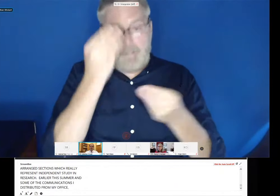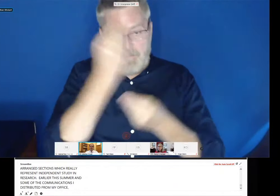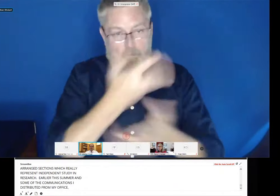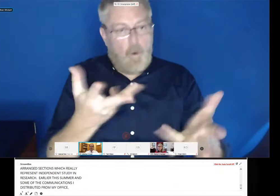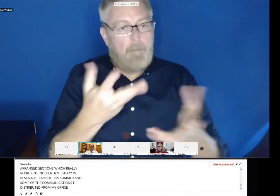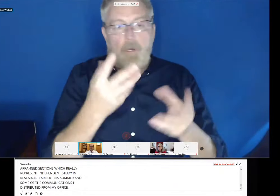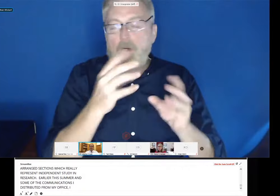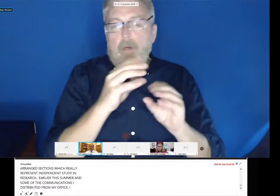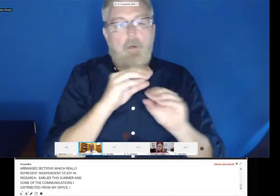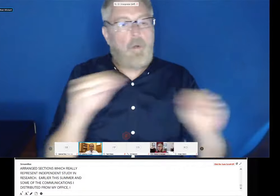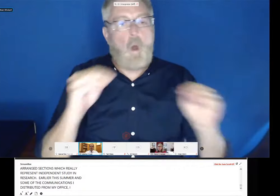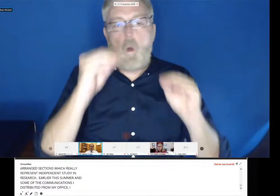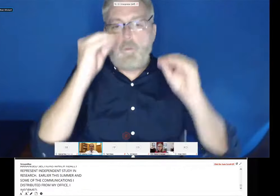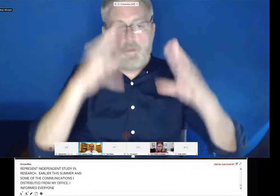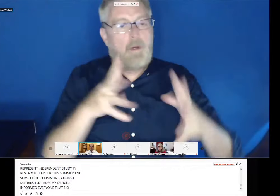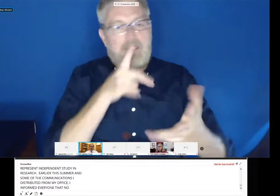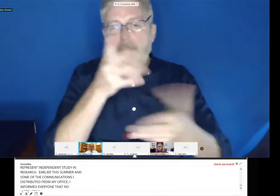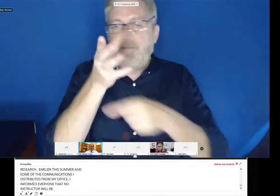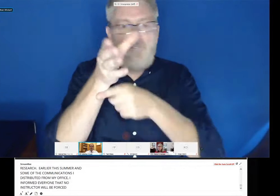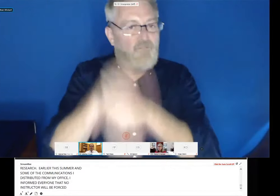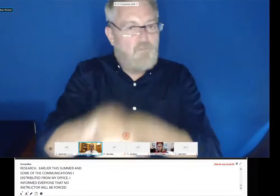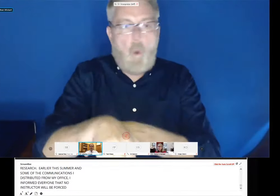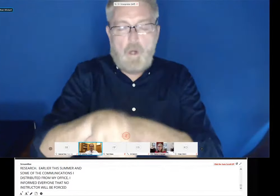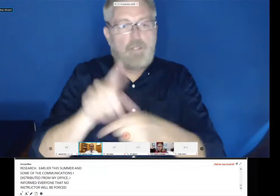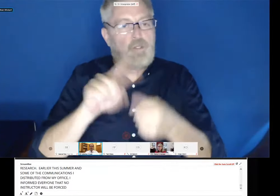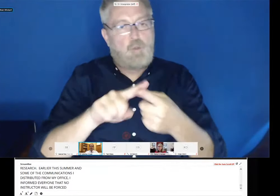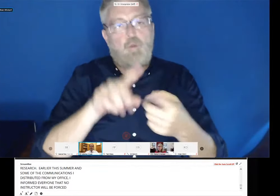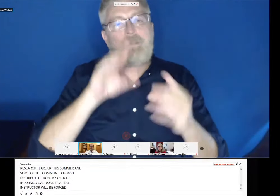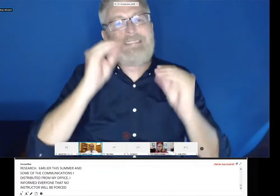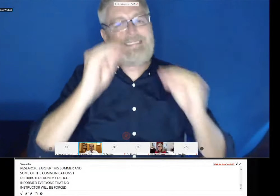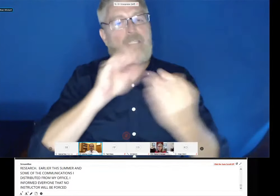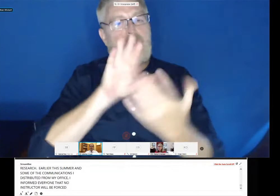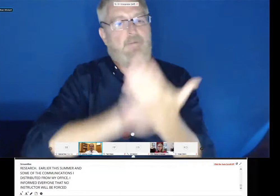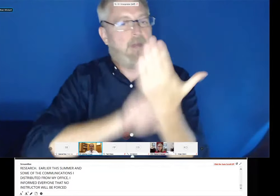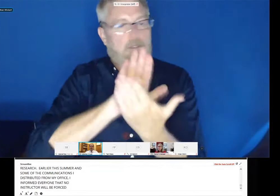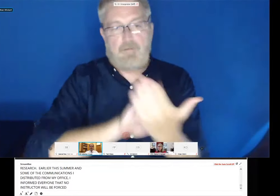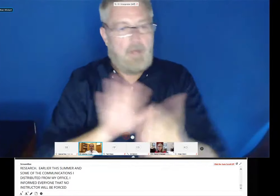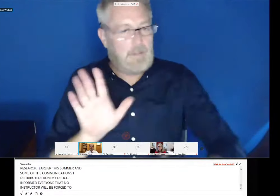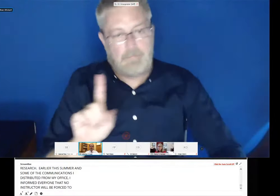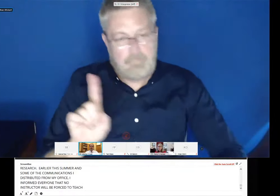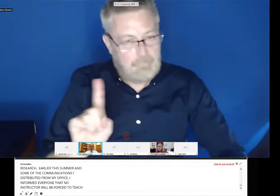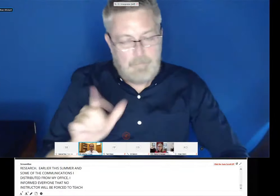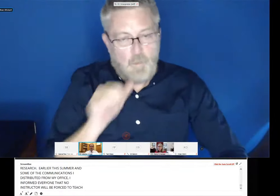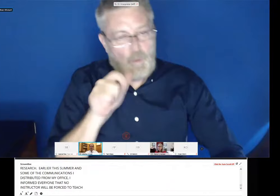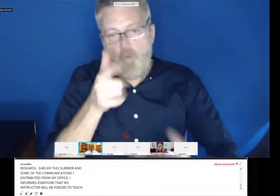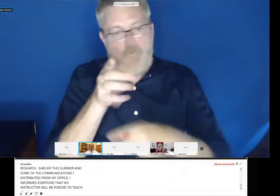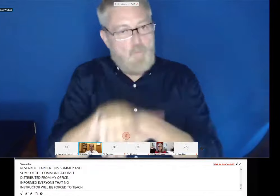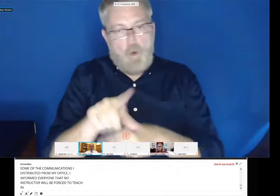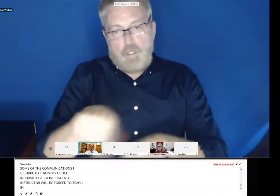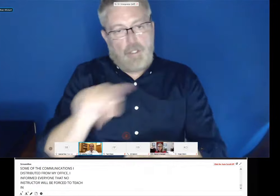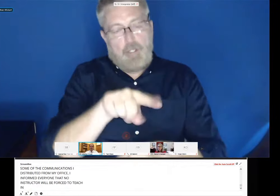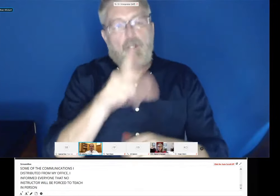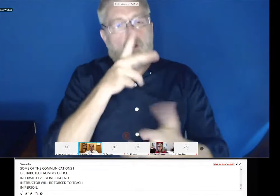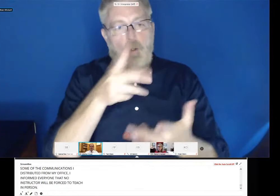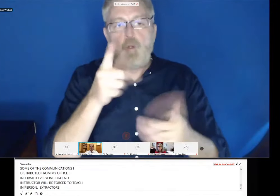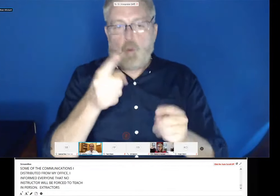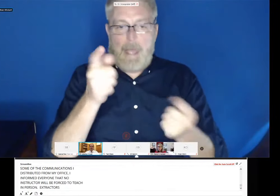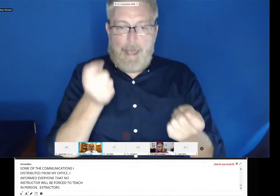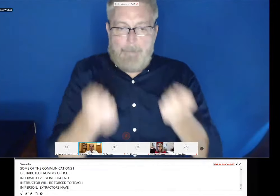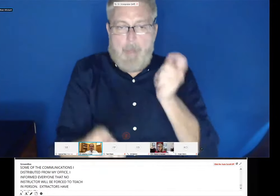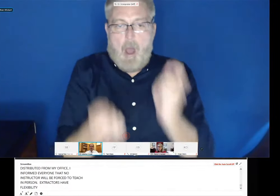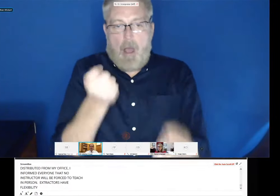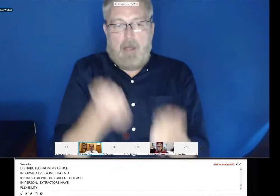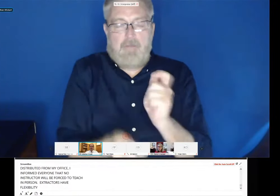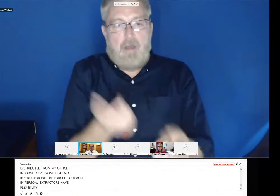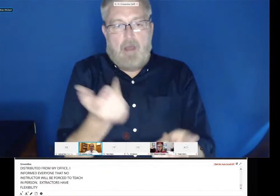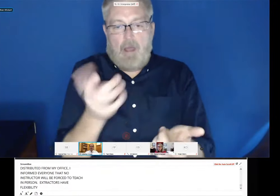be forced to teach in person. And instructors have flexibility to modify the delivery mode for their